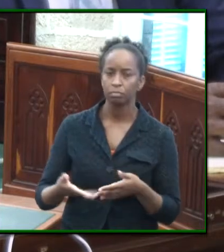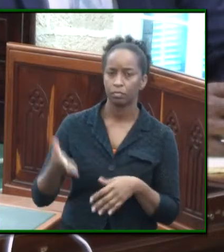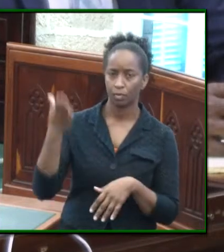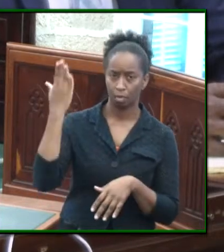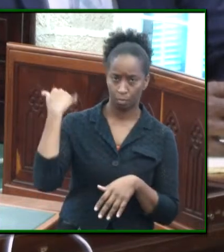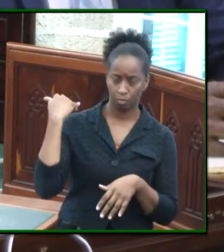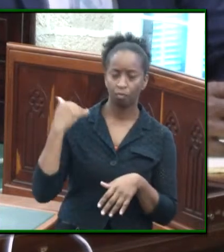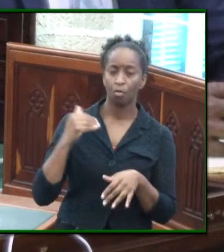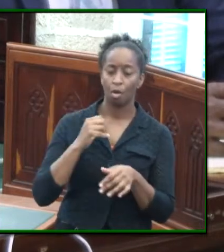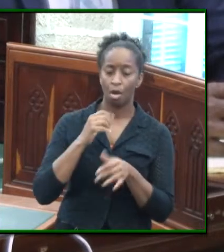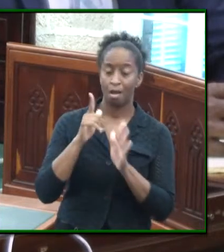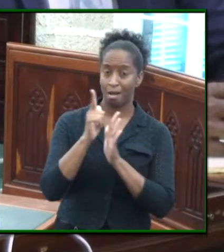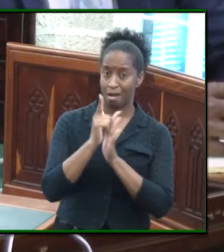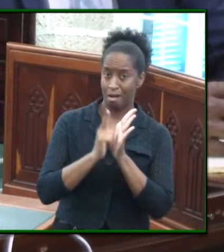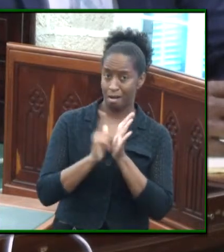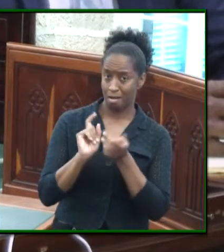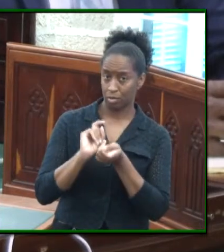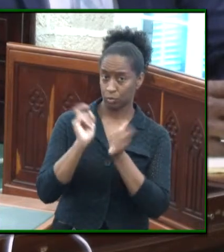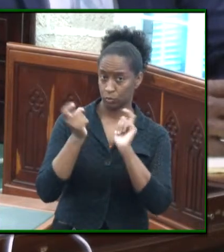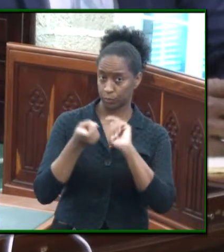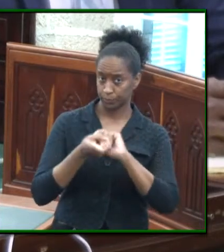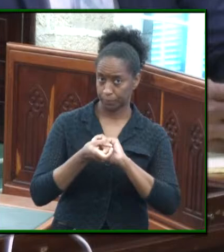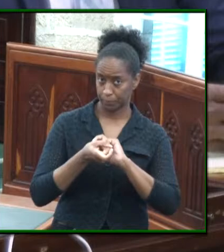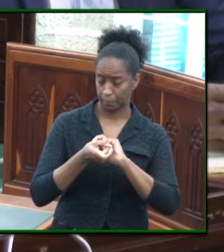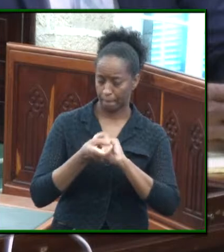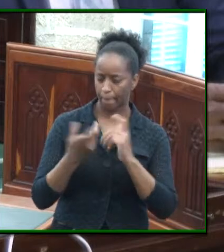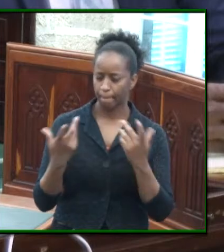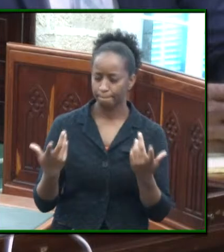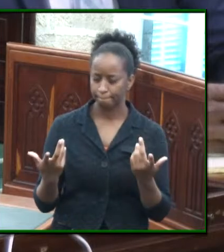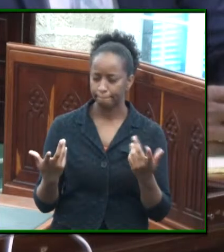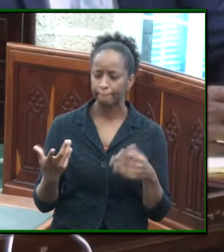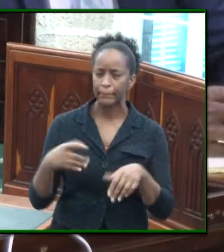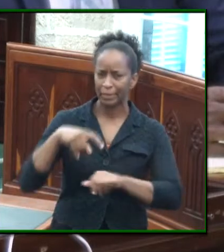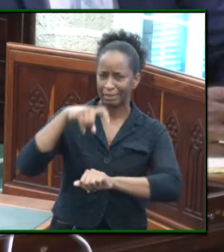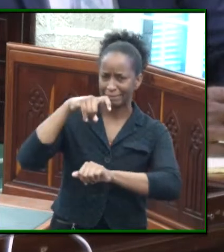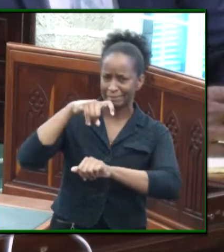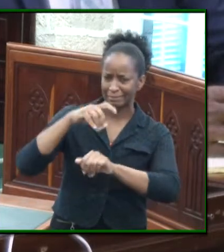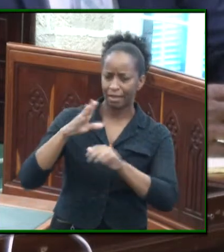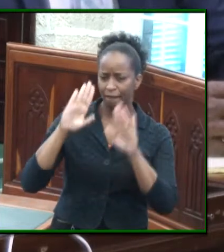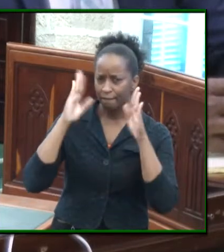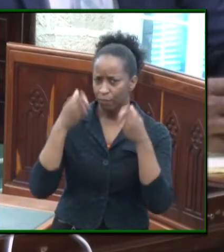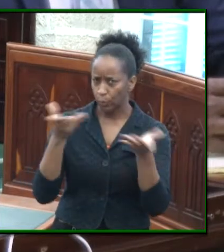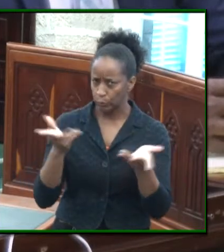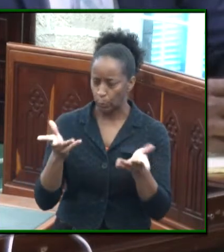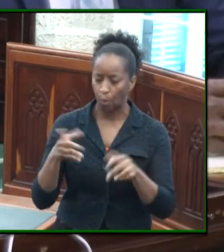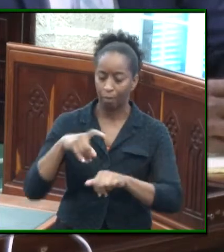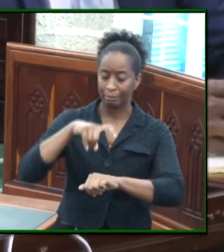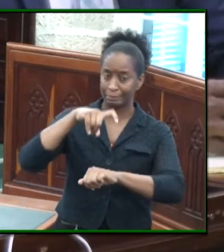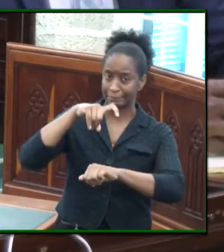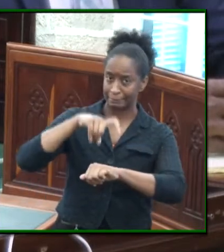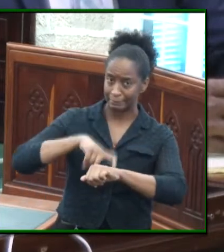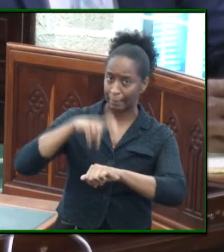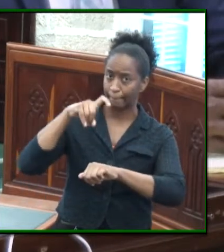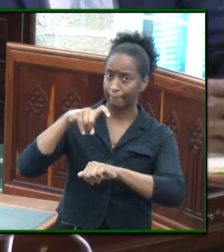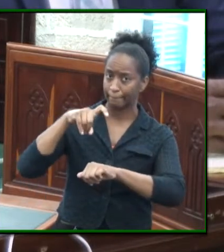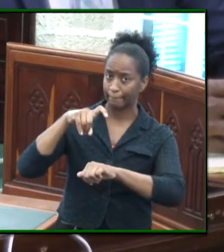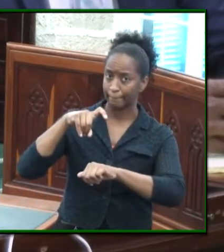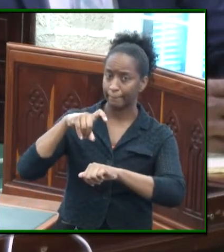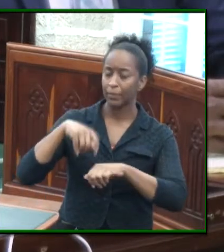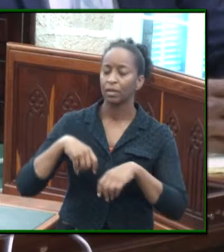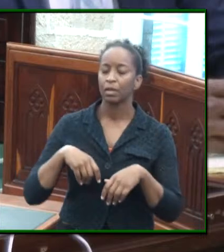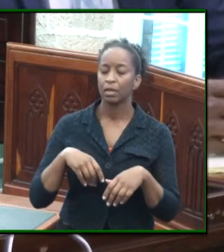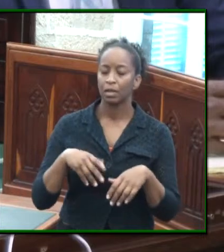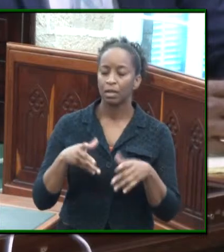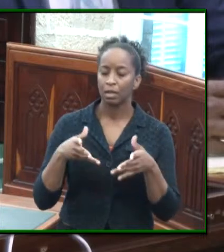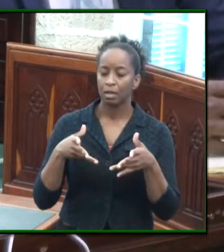periods, what are called rehabilitation periods. That is the period which must pass, the period of time which must